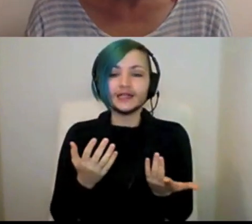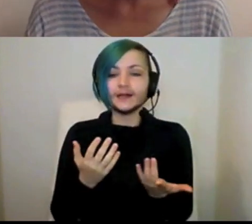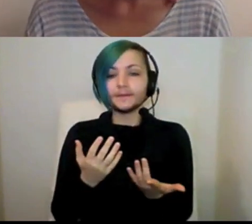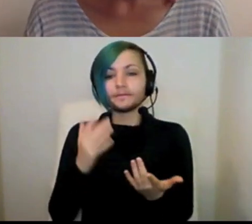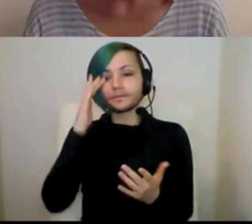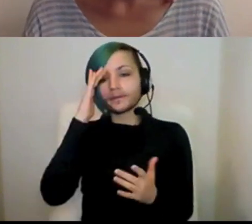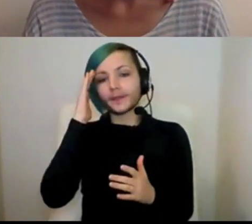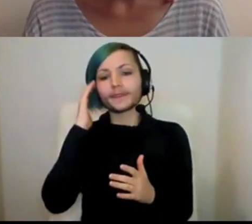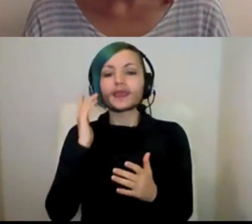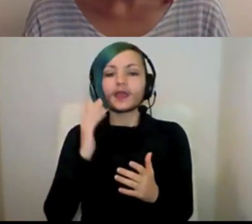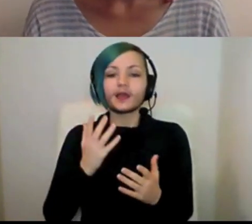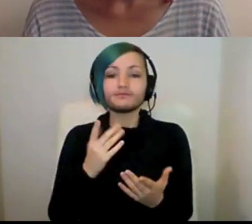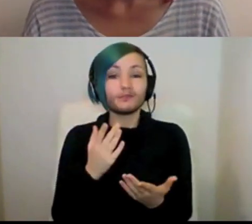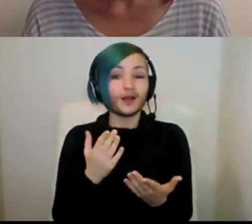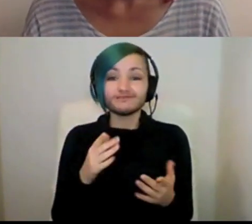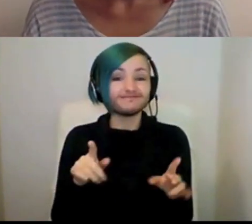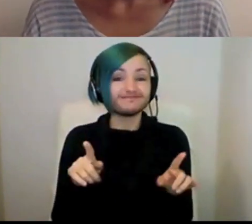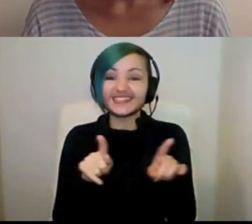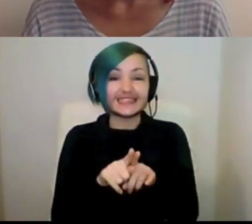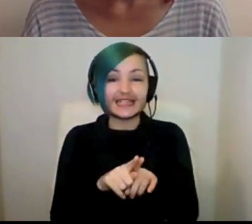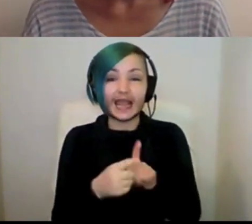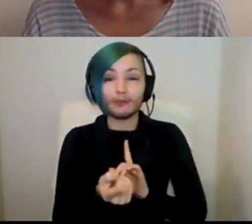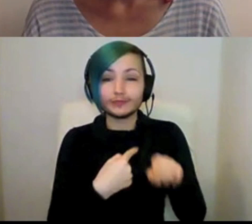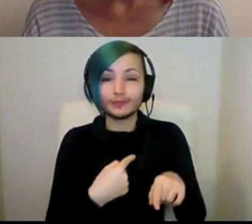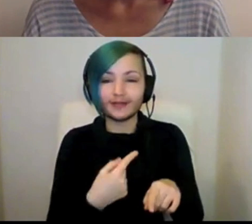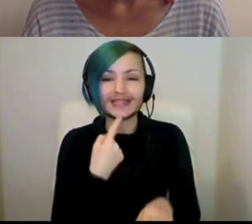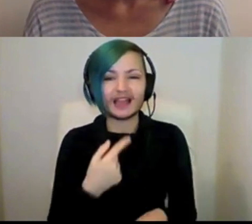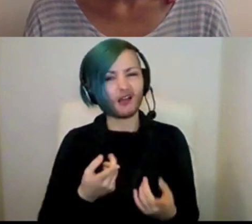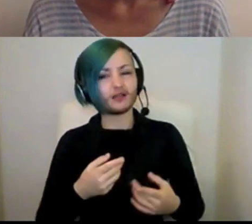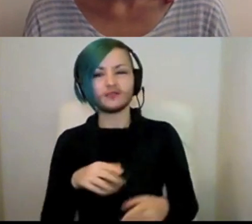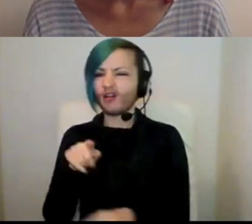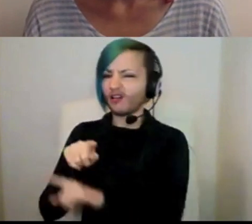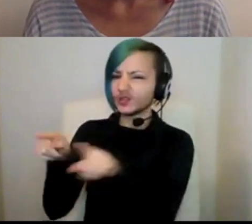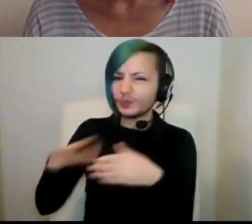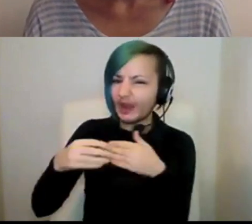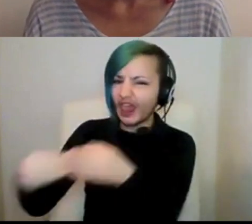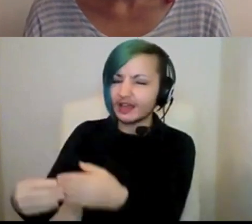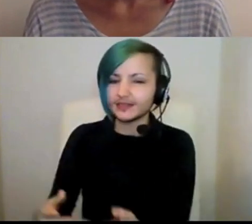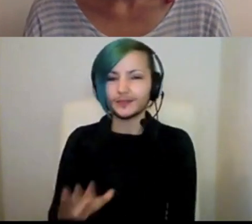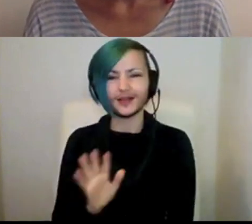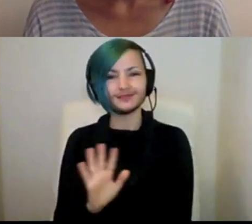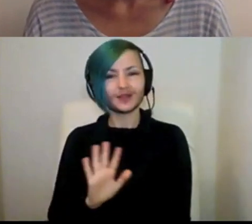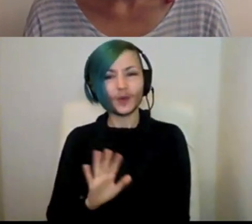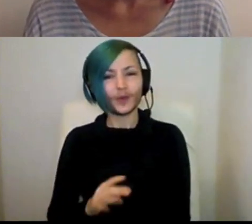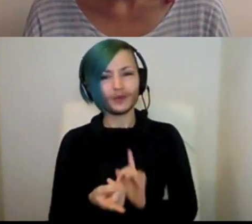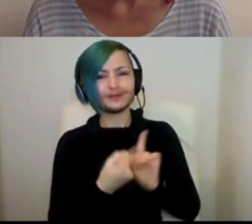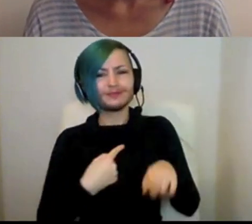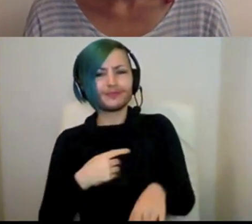same things have been put forward that we've led them in it. But again, it's responding to what they want,